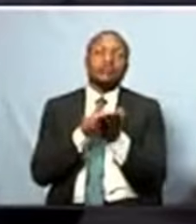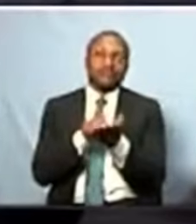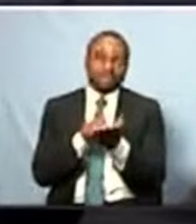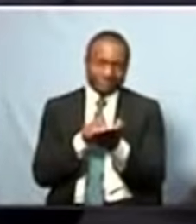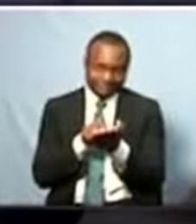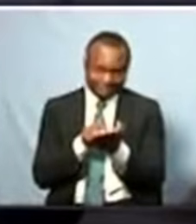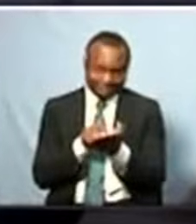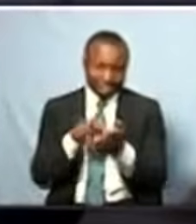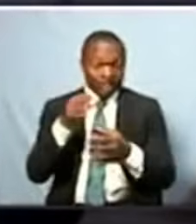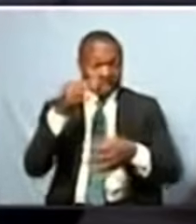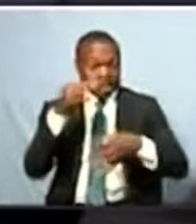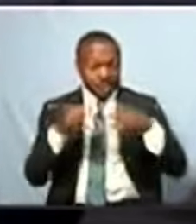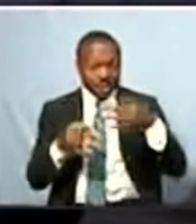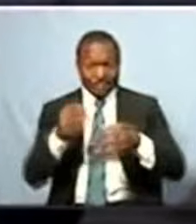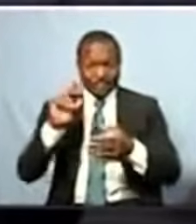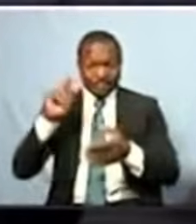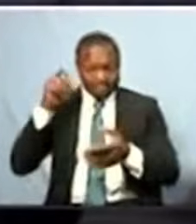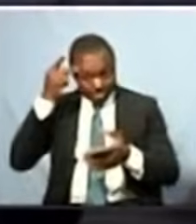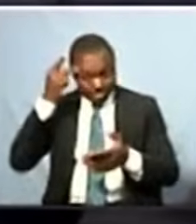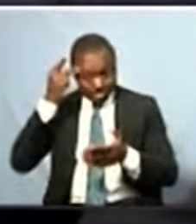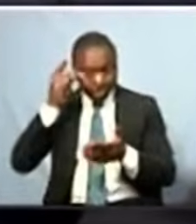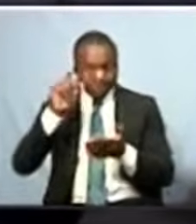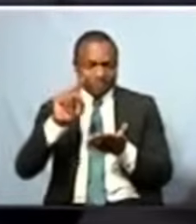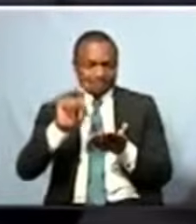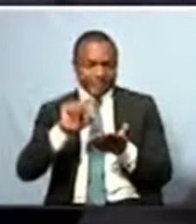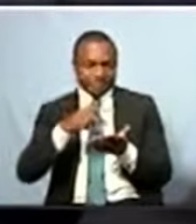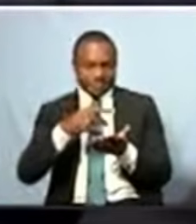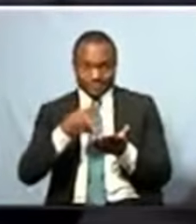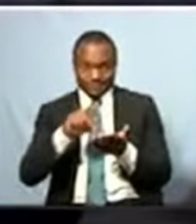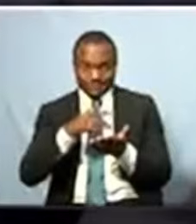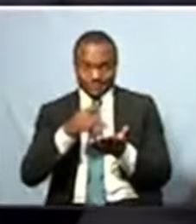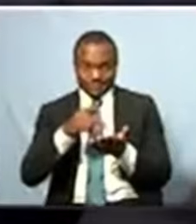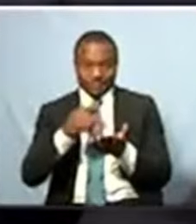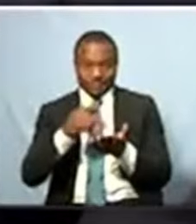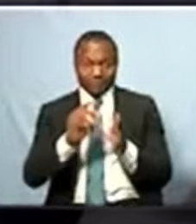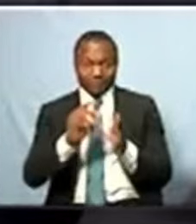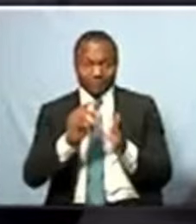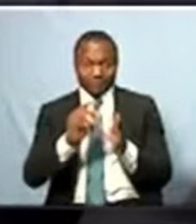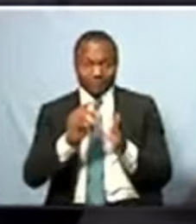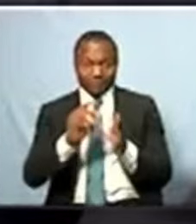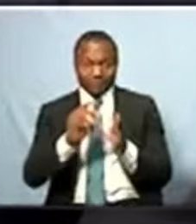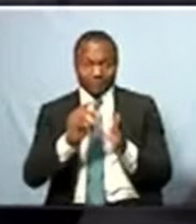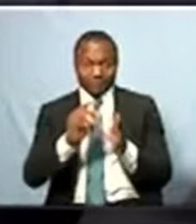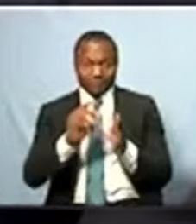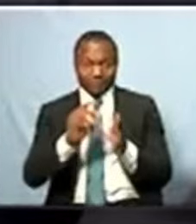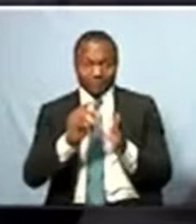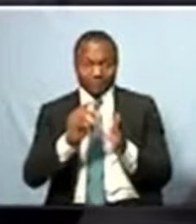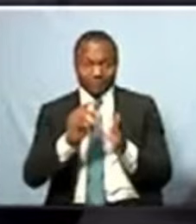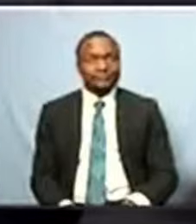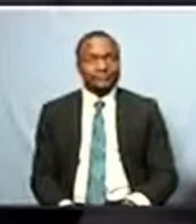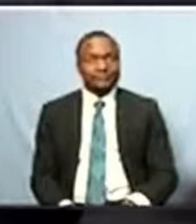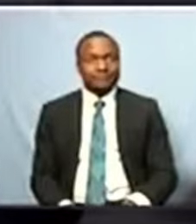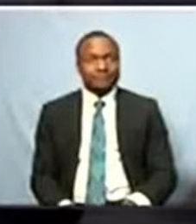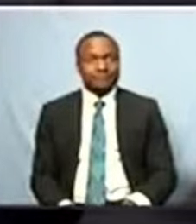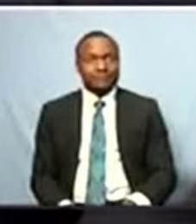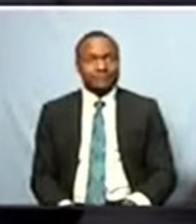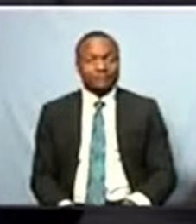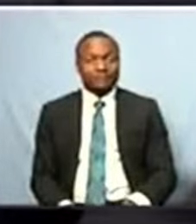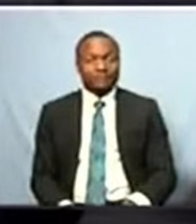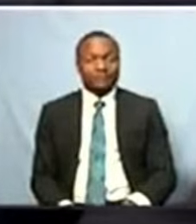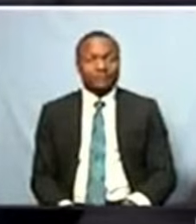So if a party, for example, finds itself strong in one part of the